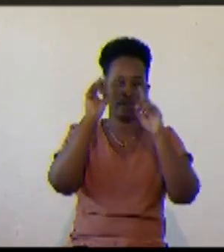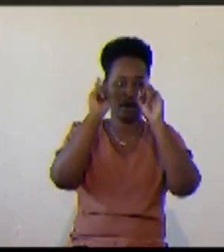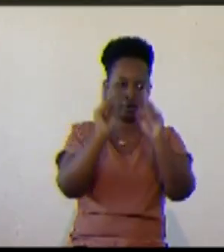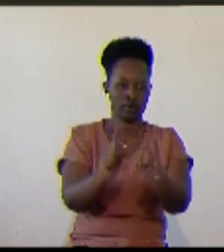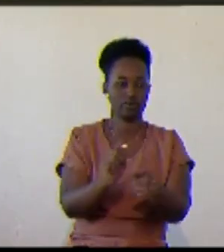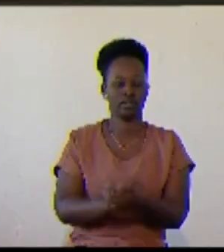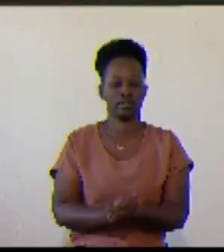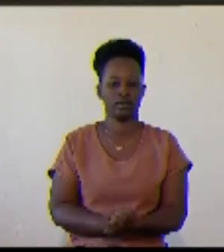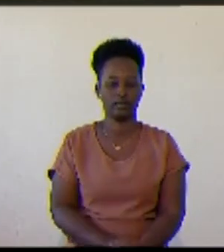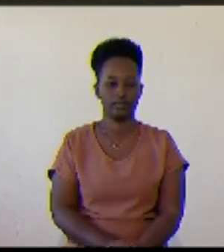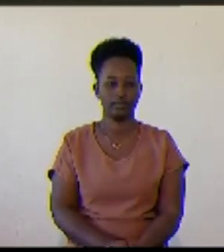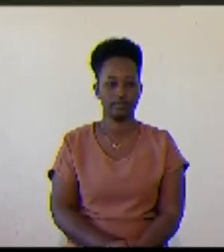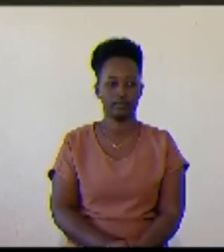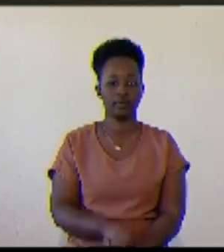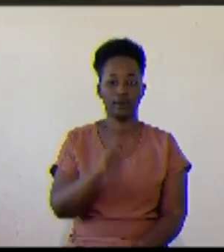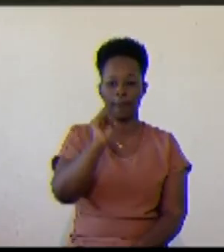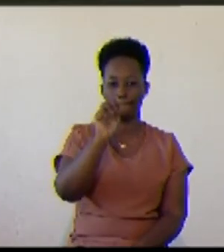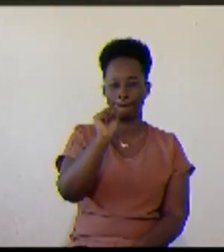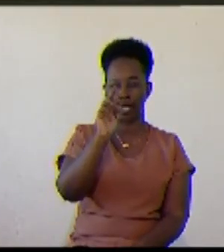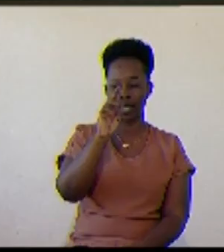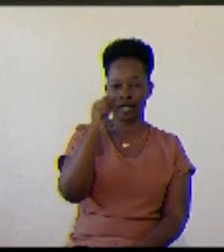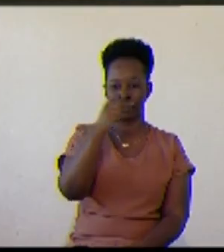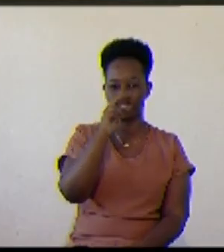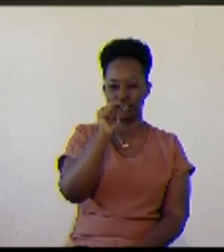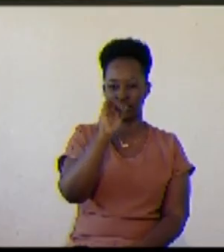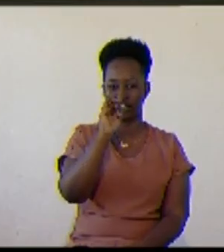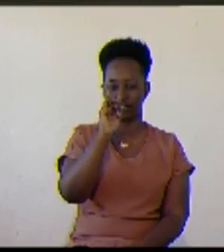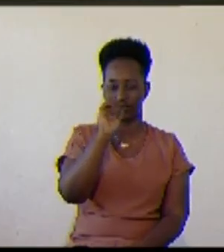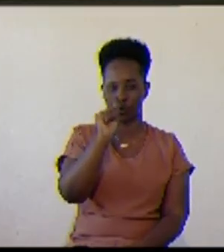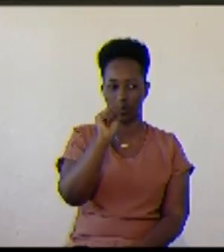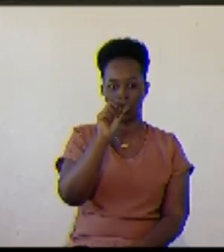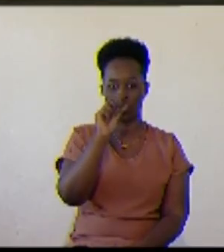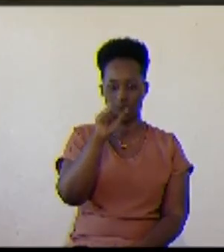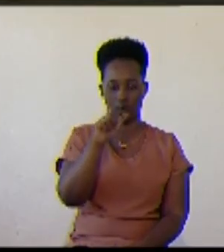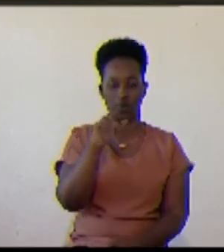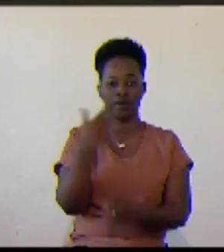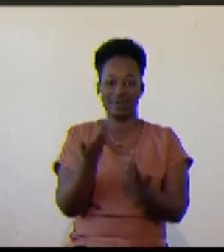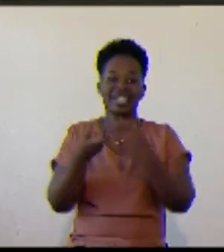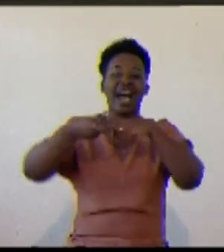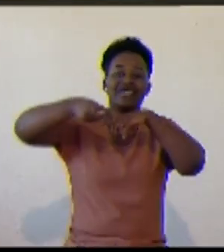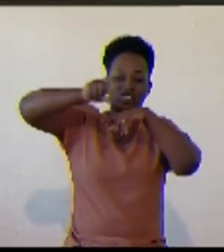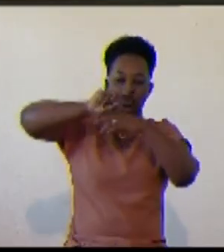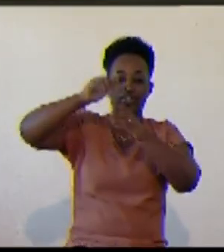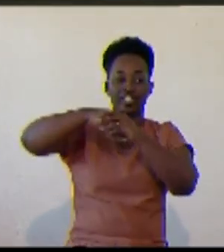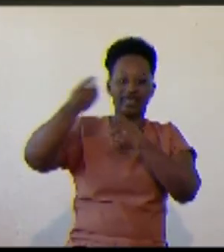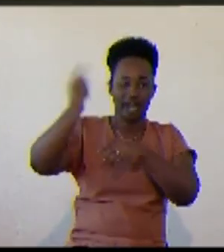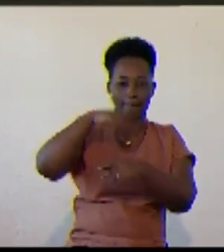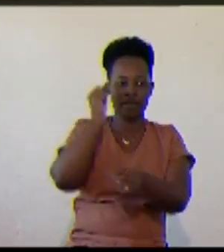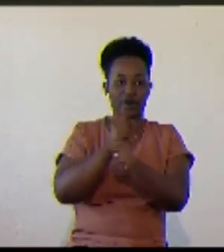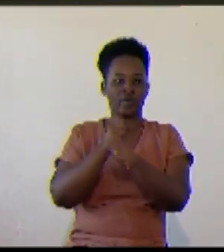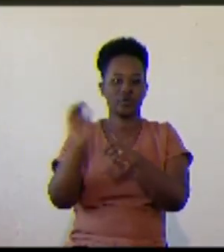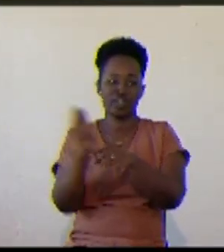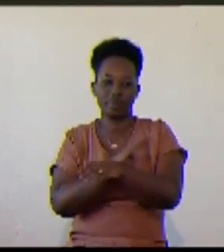extra unit of output. Marginal, additional revenue, additional income generated by the business after